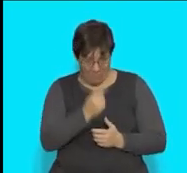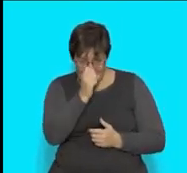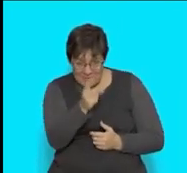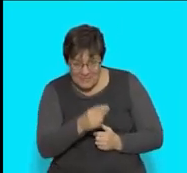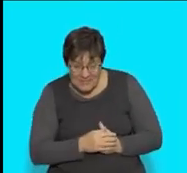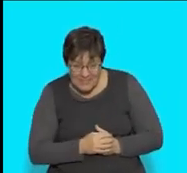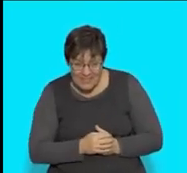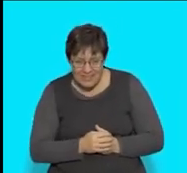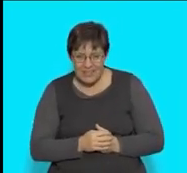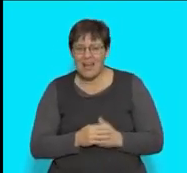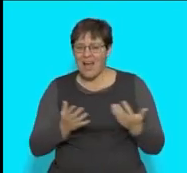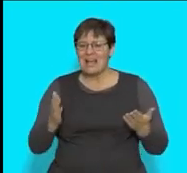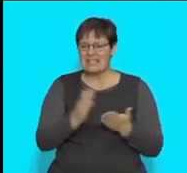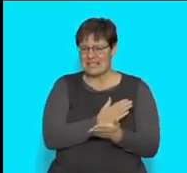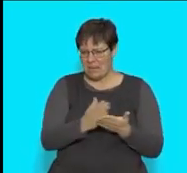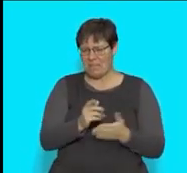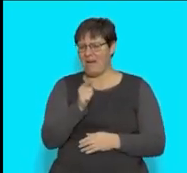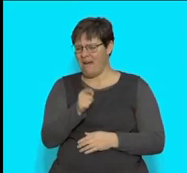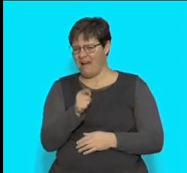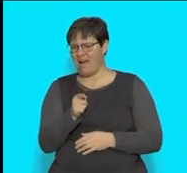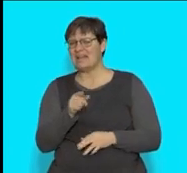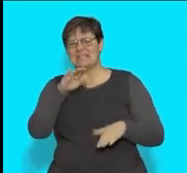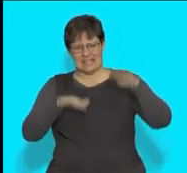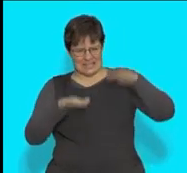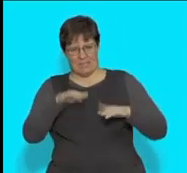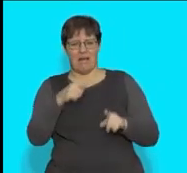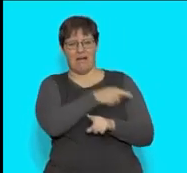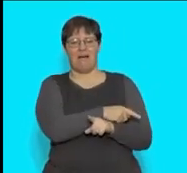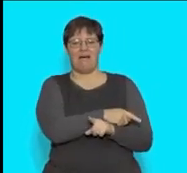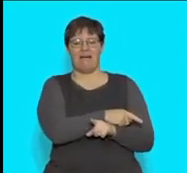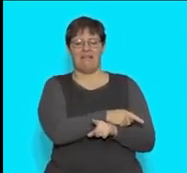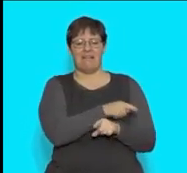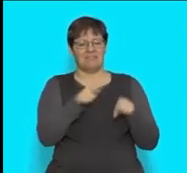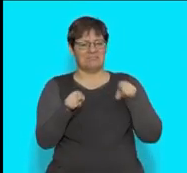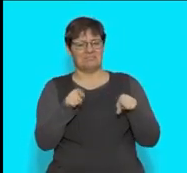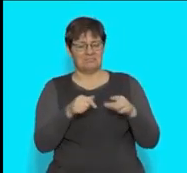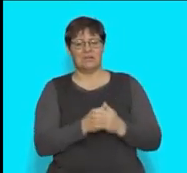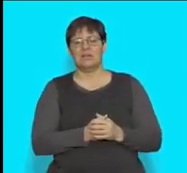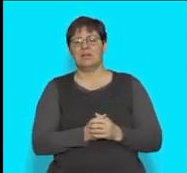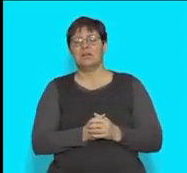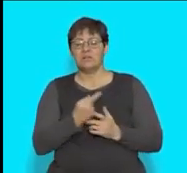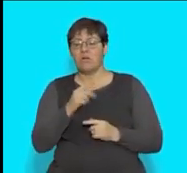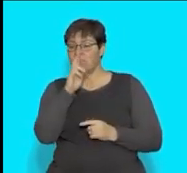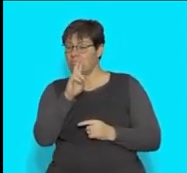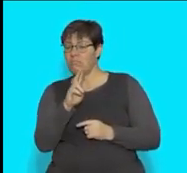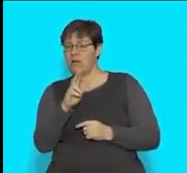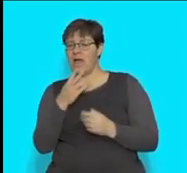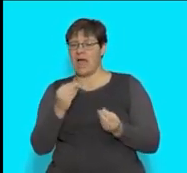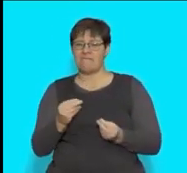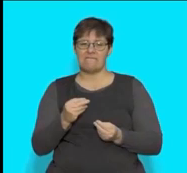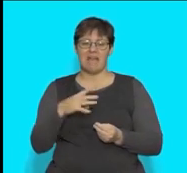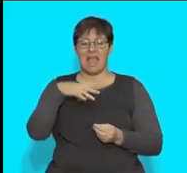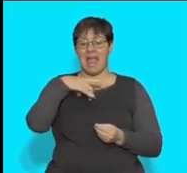the symptoms can be very similar to that. And if we have a look at it, imagine we have an